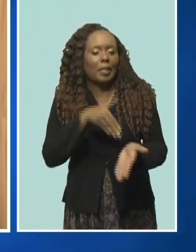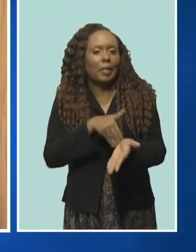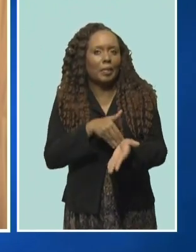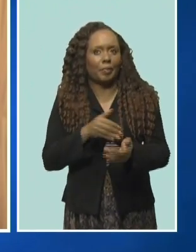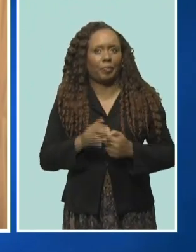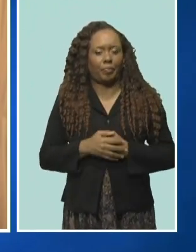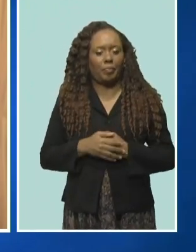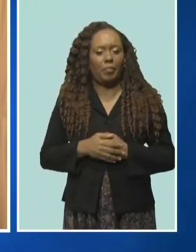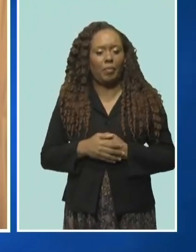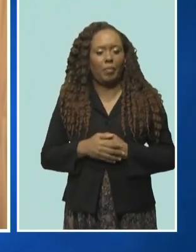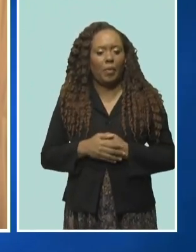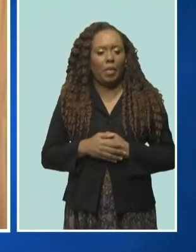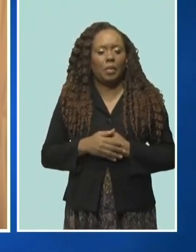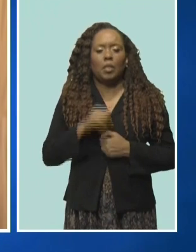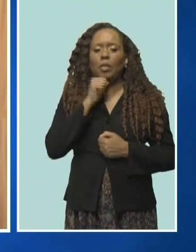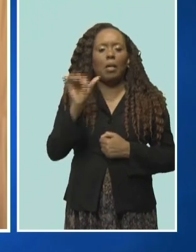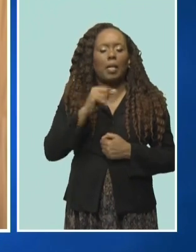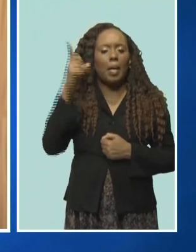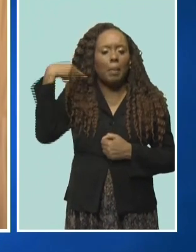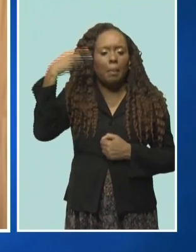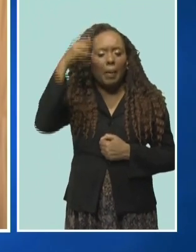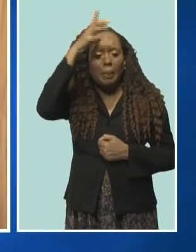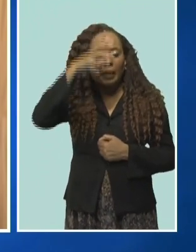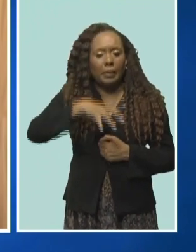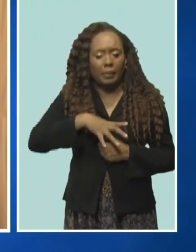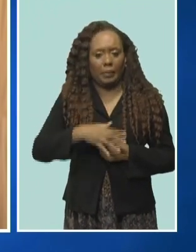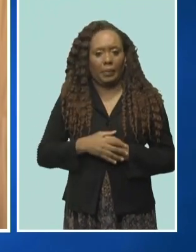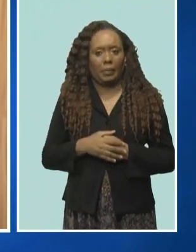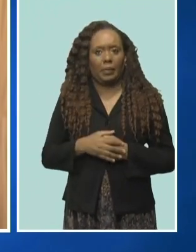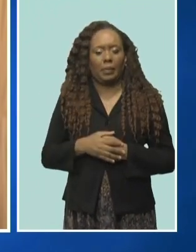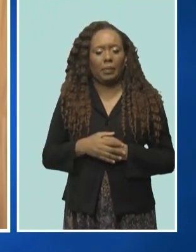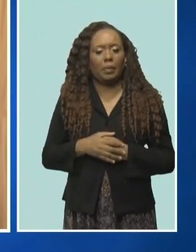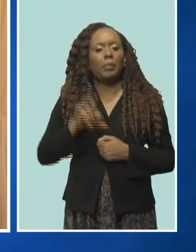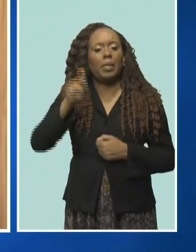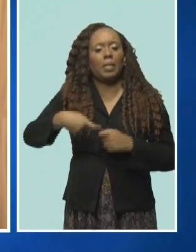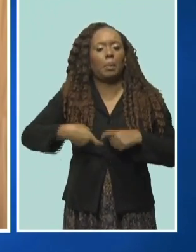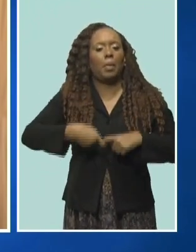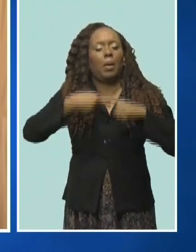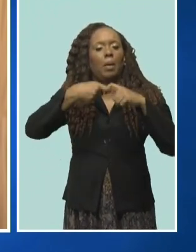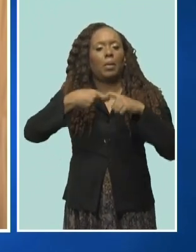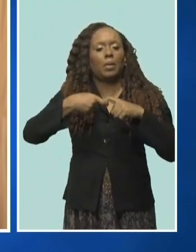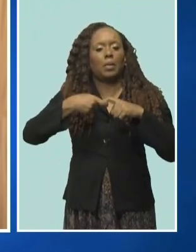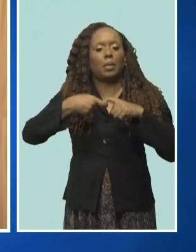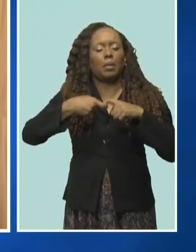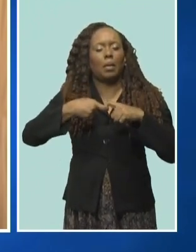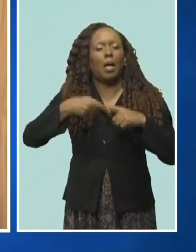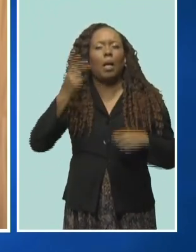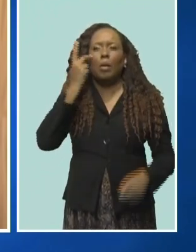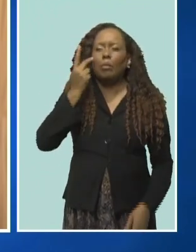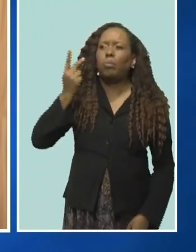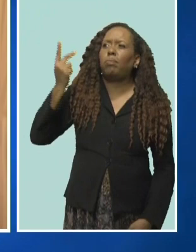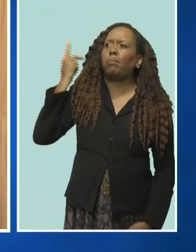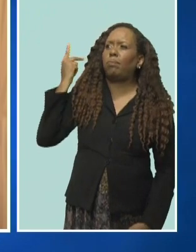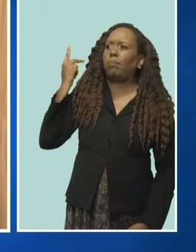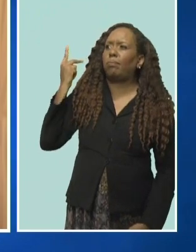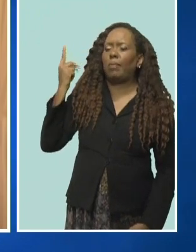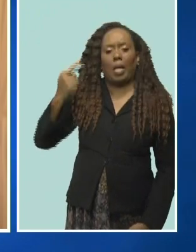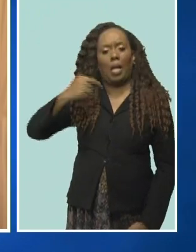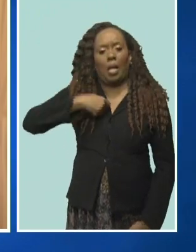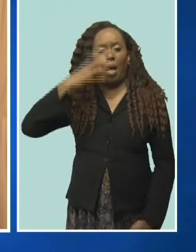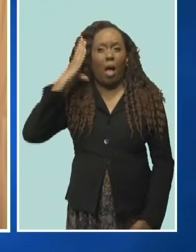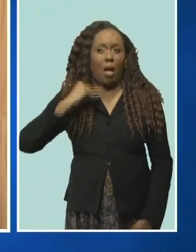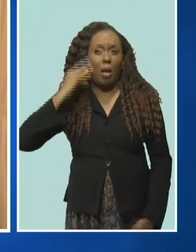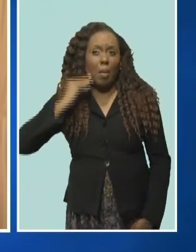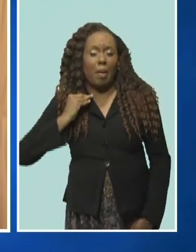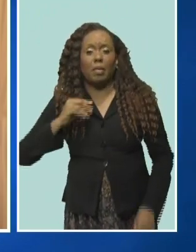I want us to pause and reflect. I have personally faced other times in my life when the challenge often